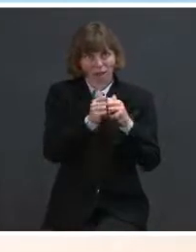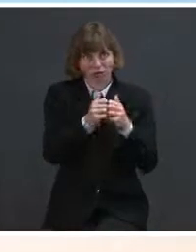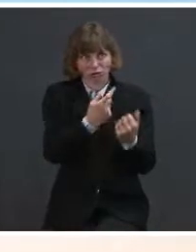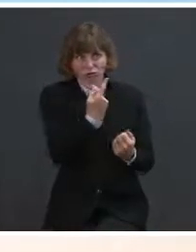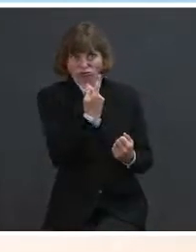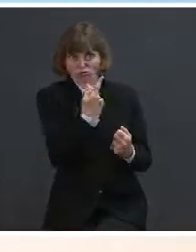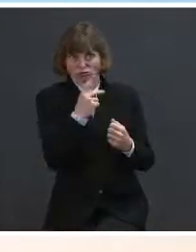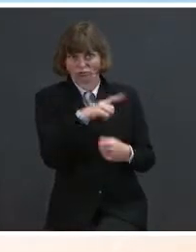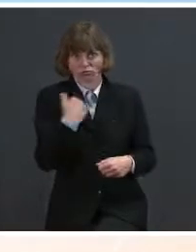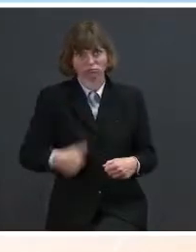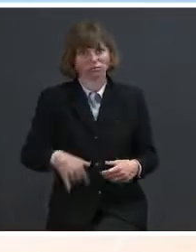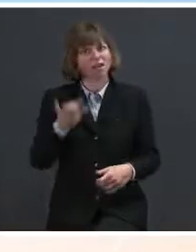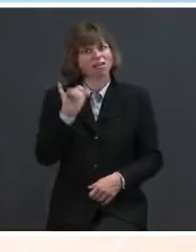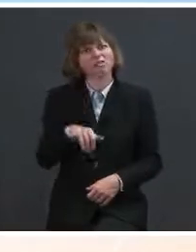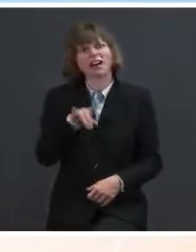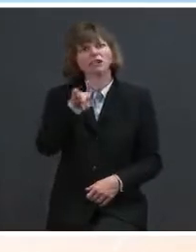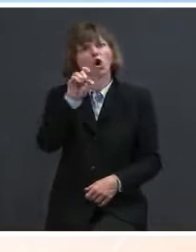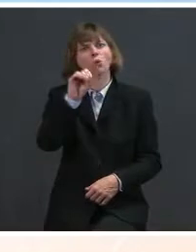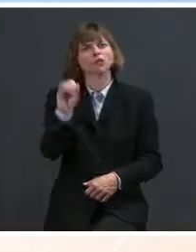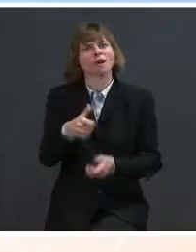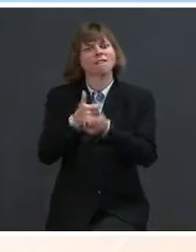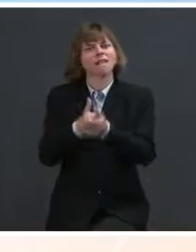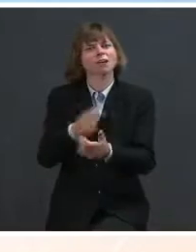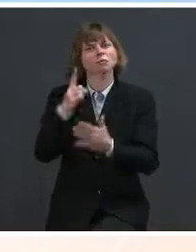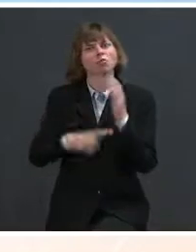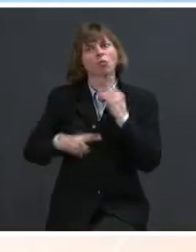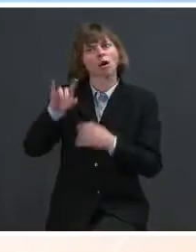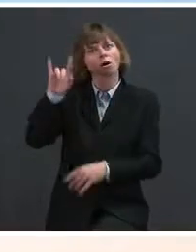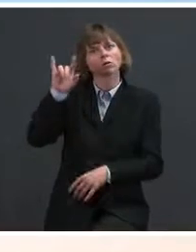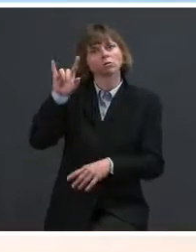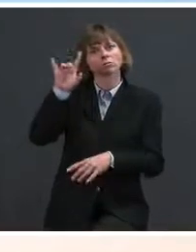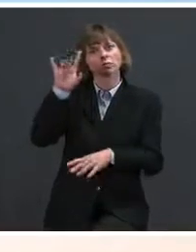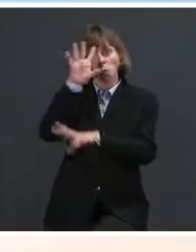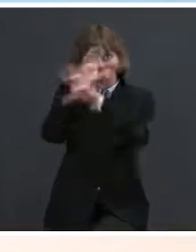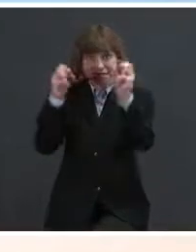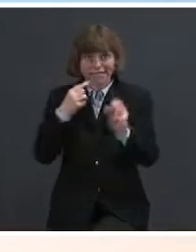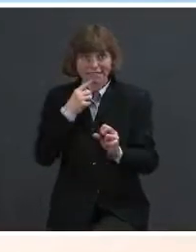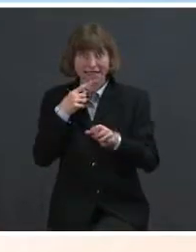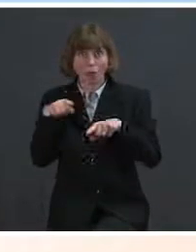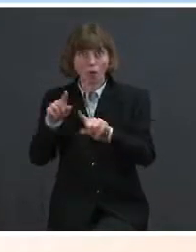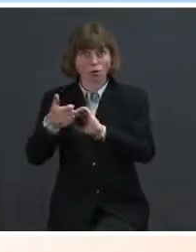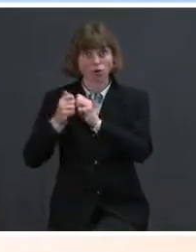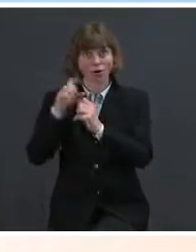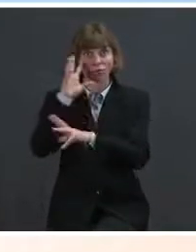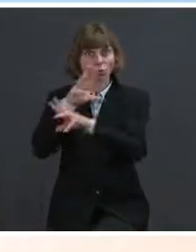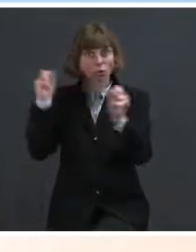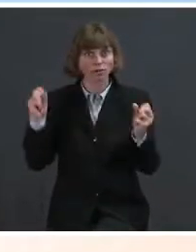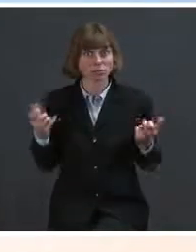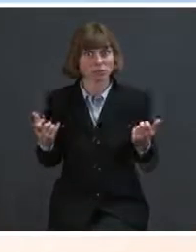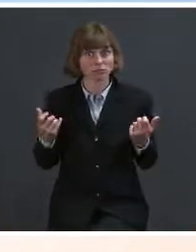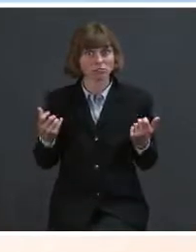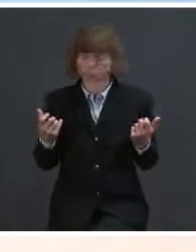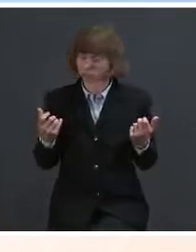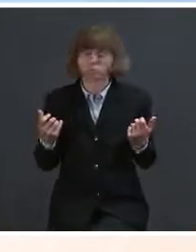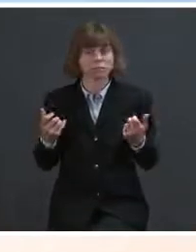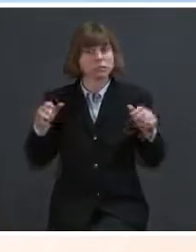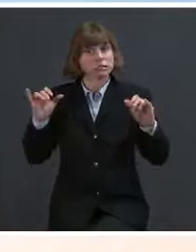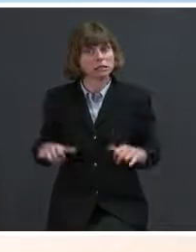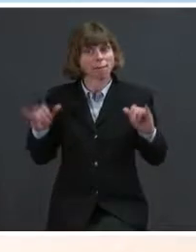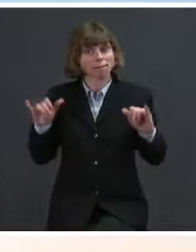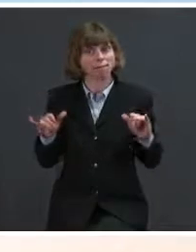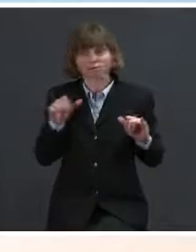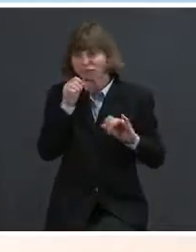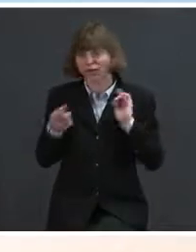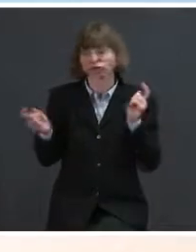everything that Joe Biden said on the campaign trail. And 50 days in, we believe we are in a better position to deal with the challenge from